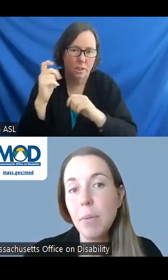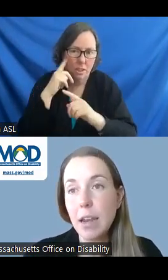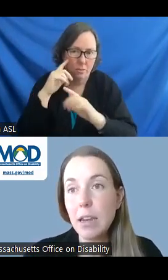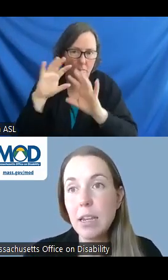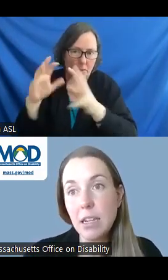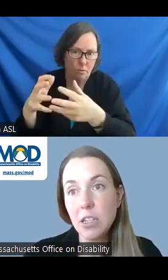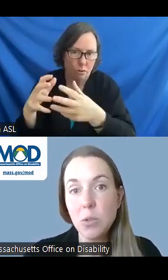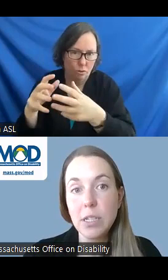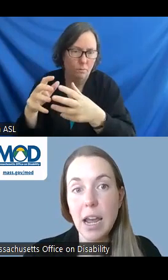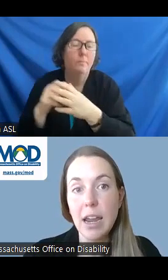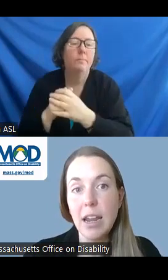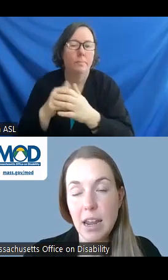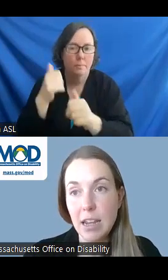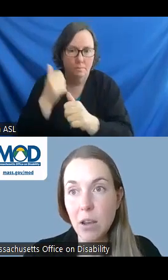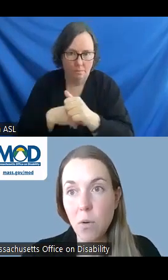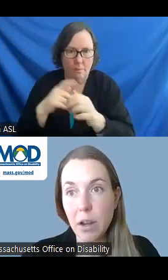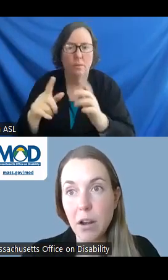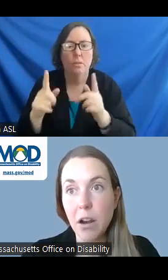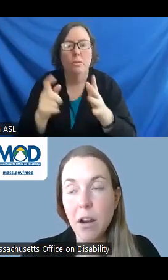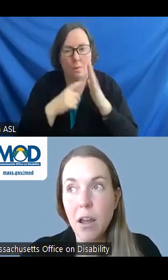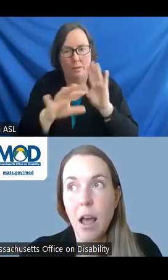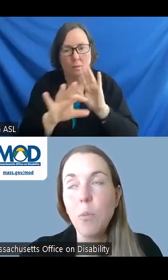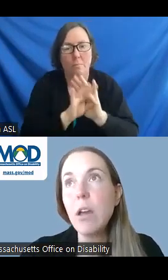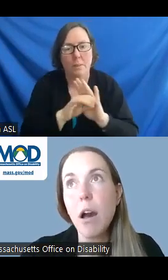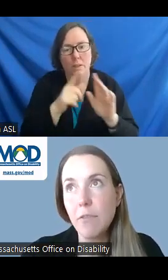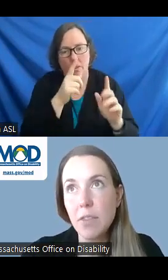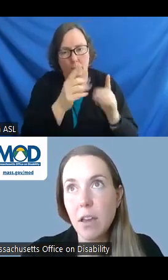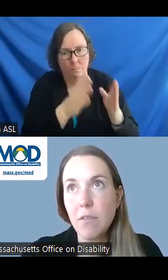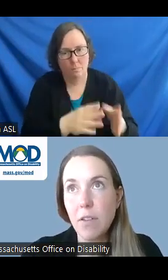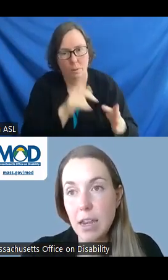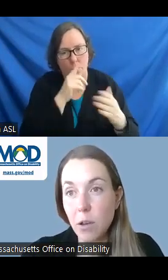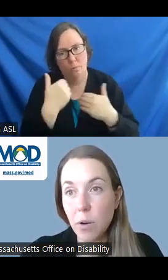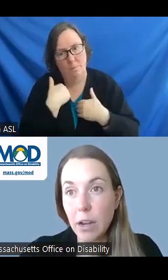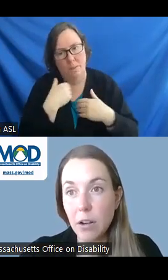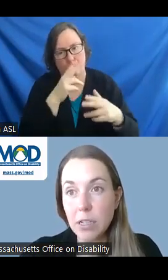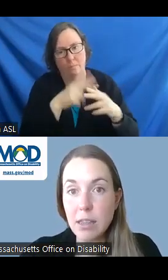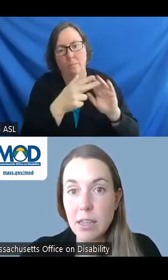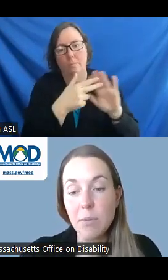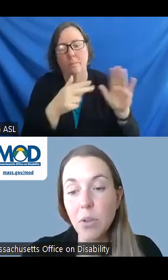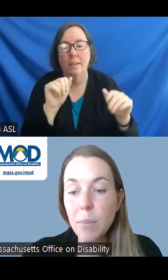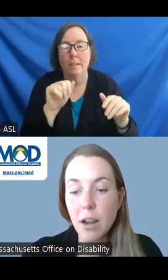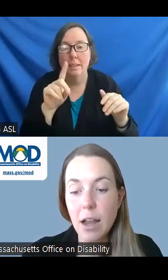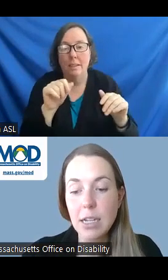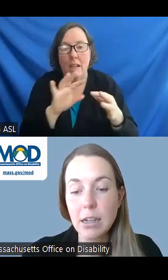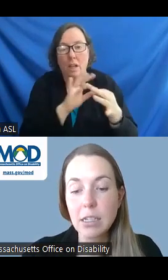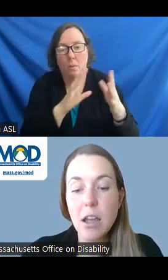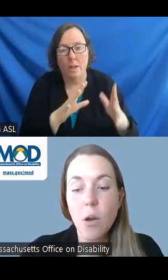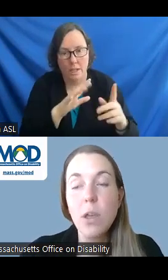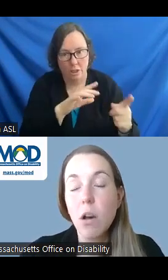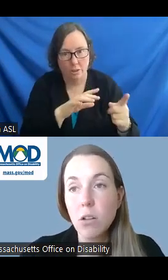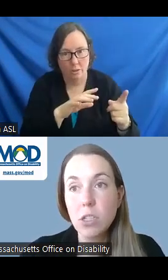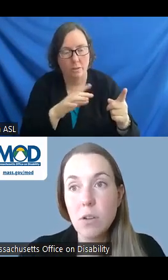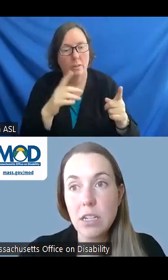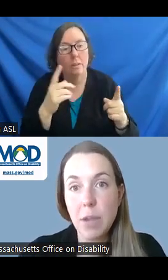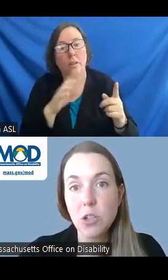Every public entity needs to assign an ADA coordinator. We often think of ADA coordinators in the employment context.